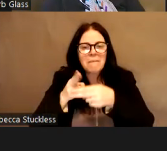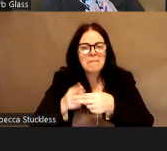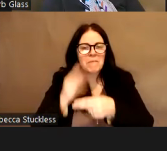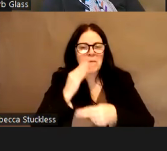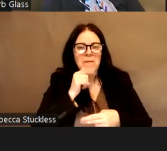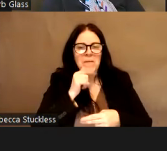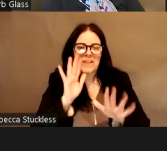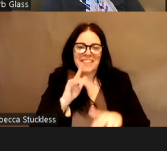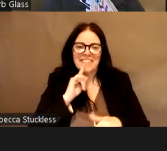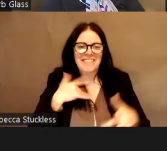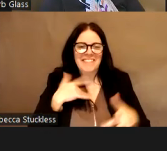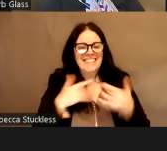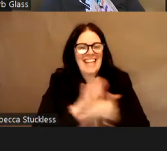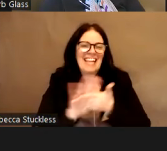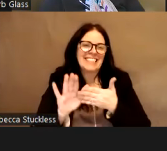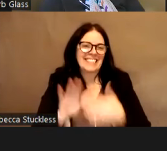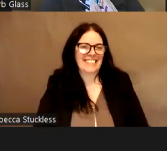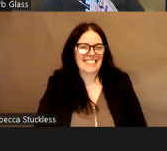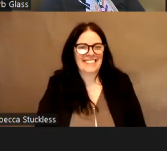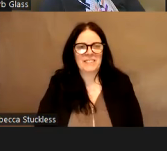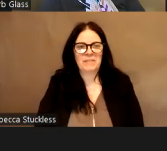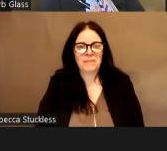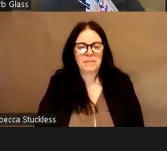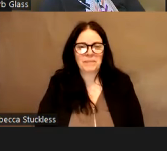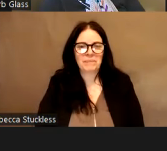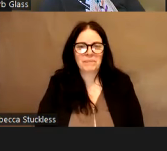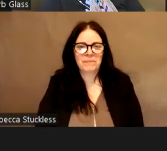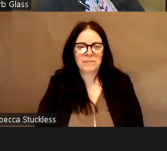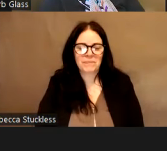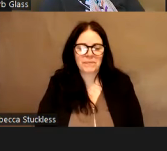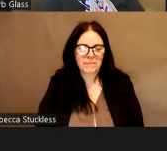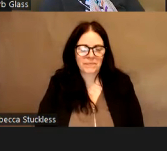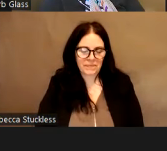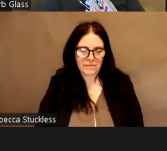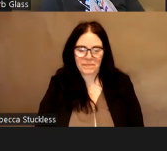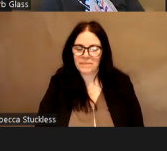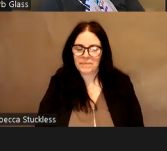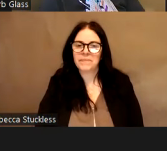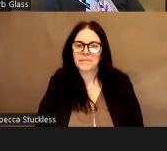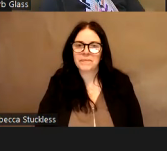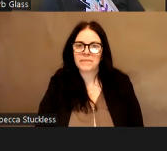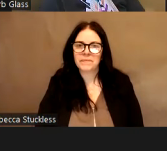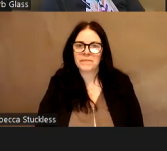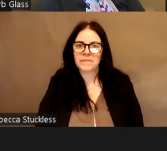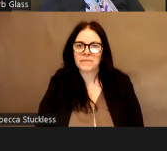pop-up PDs.